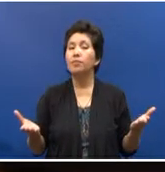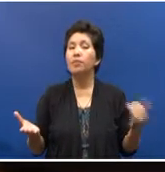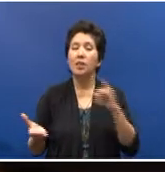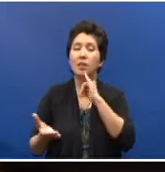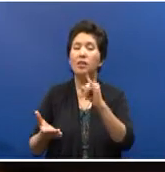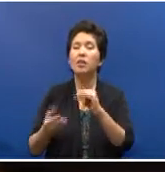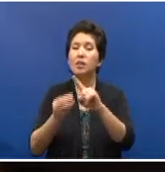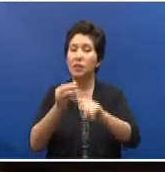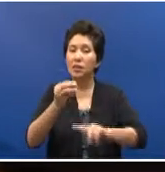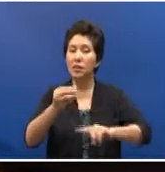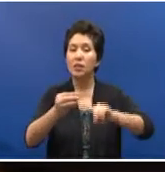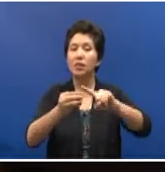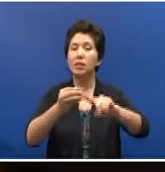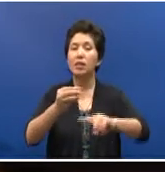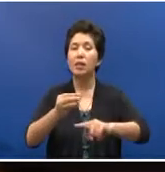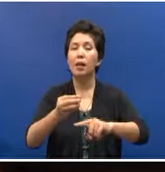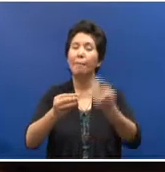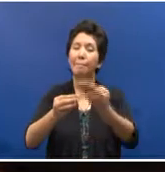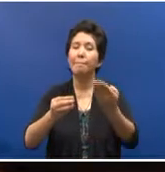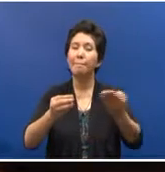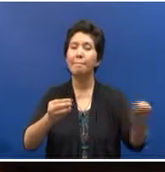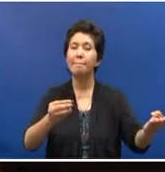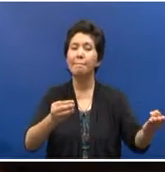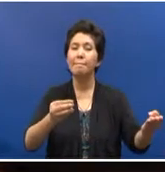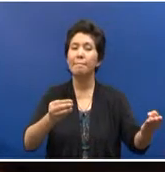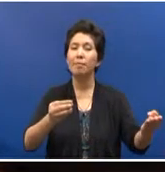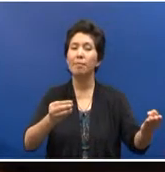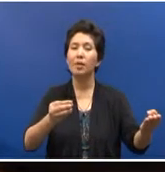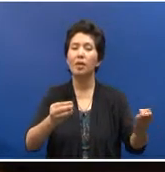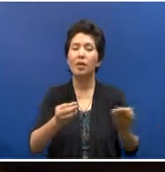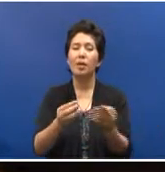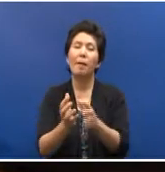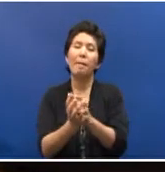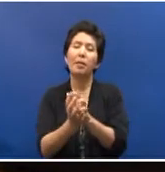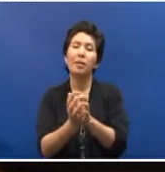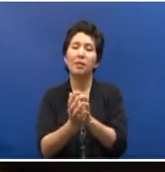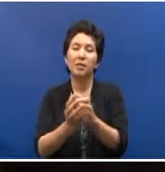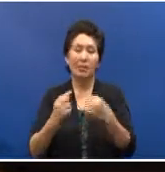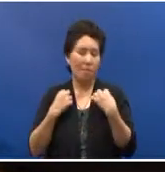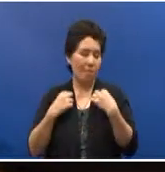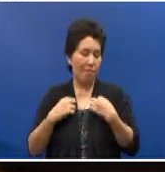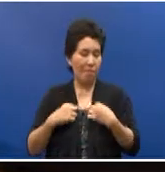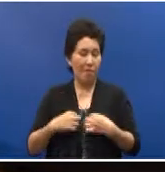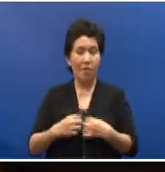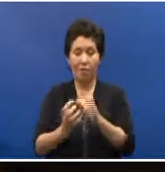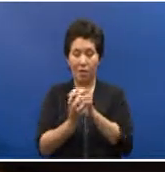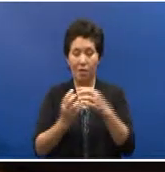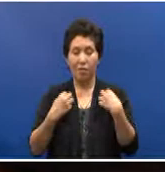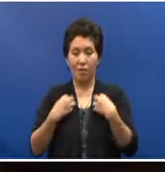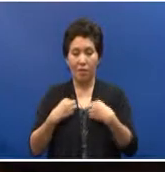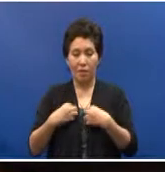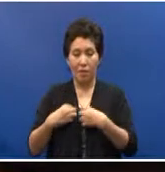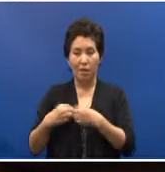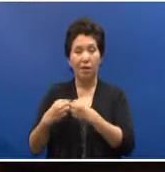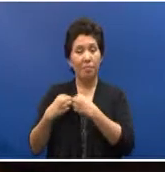it is about the material, okay, which is known as seashell necklaces, which is moved in one